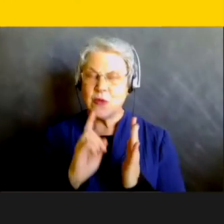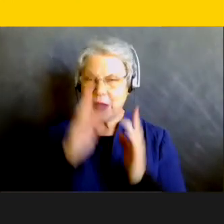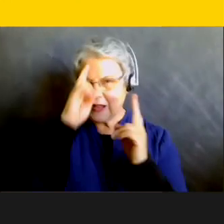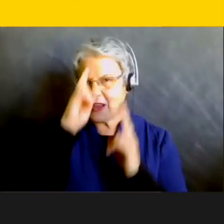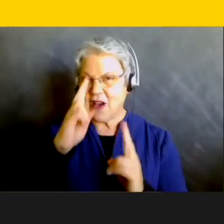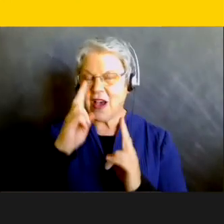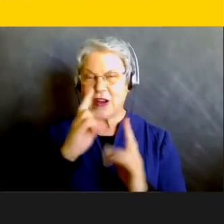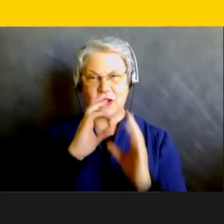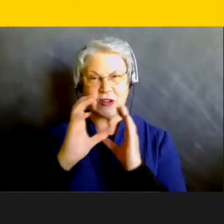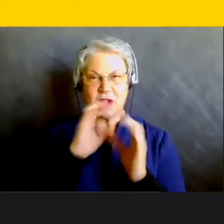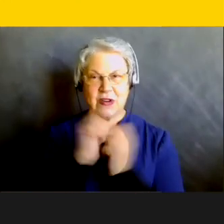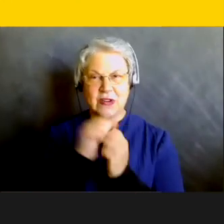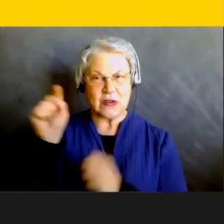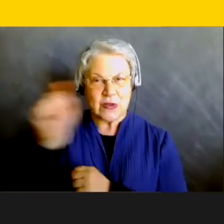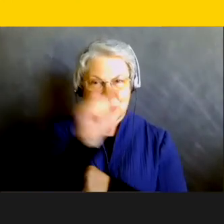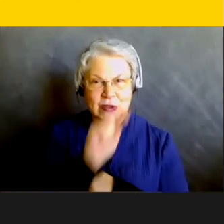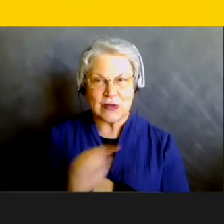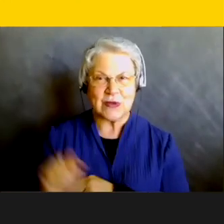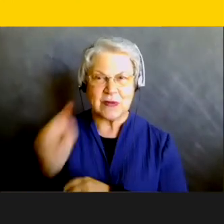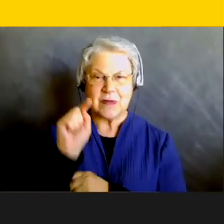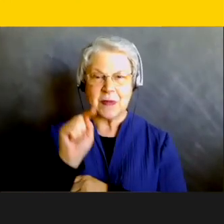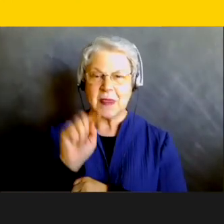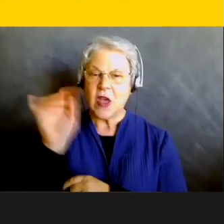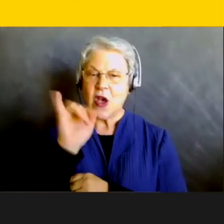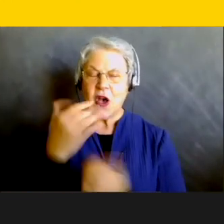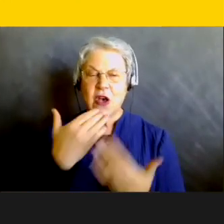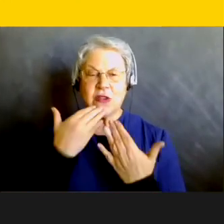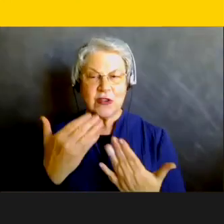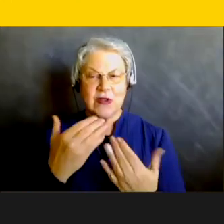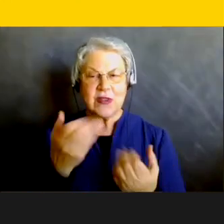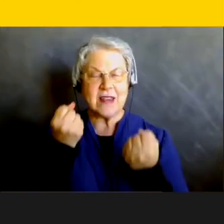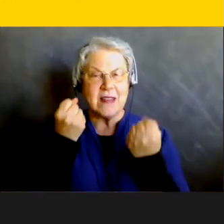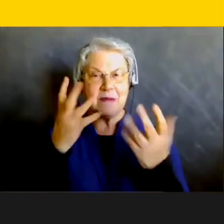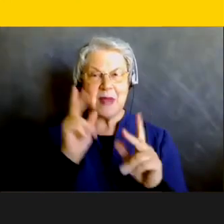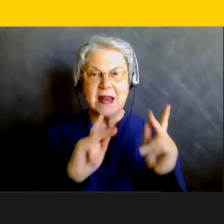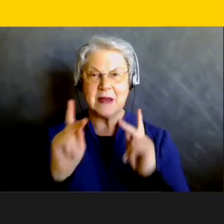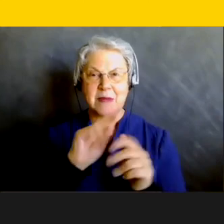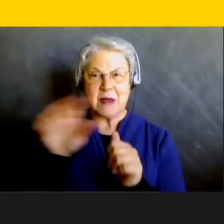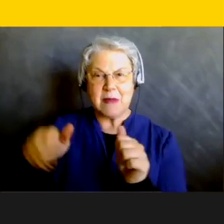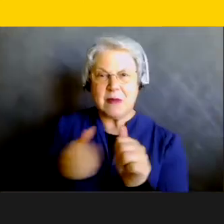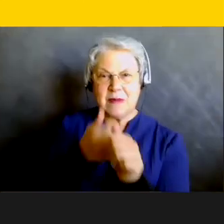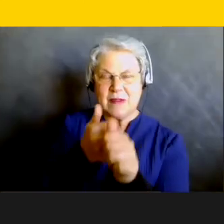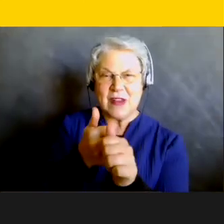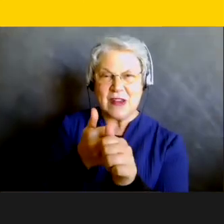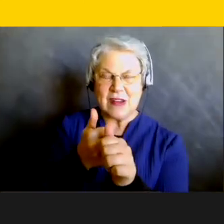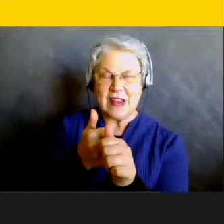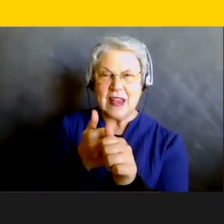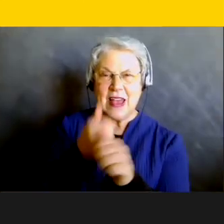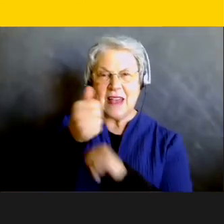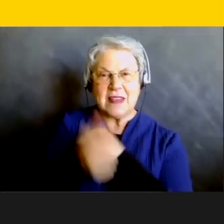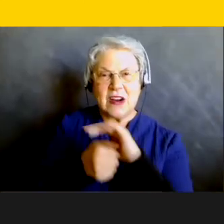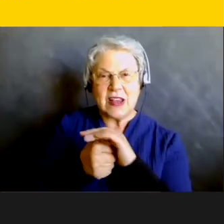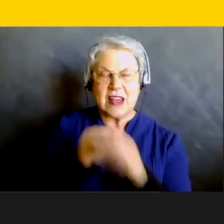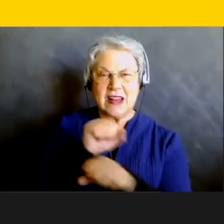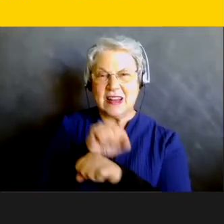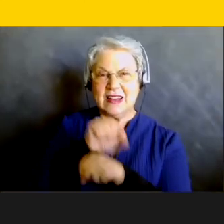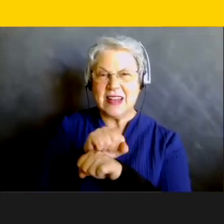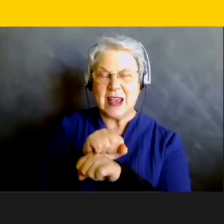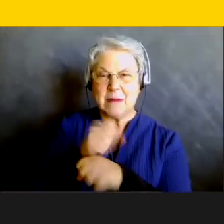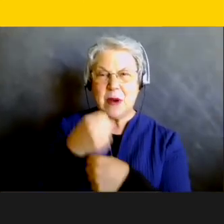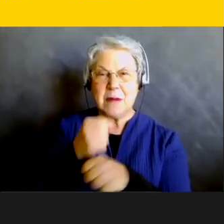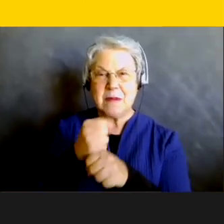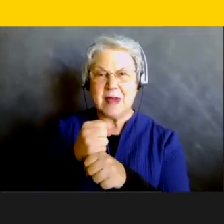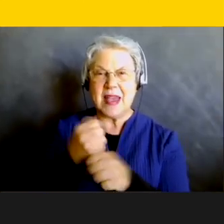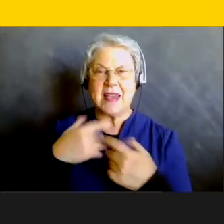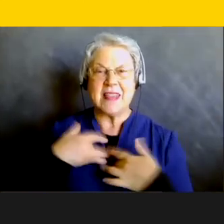also want to thank Yvonne Arenas, Linda Vavra, and the many people whose invisible labor makes this event possible.